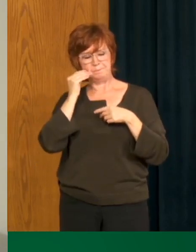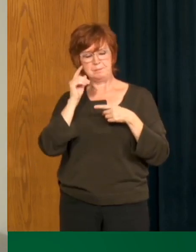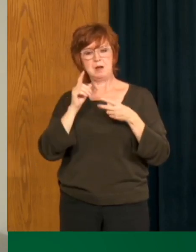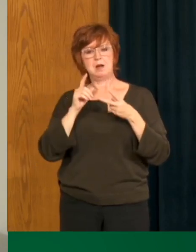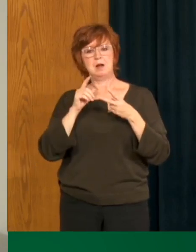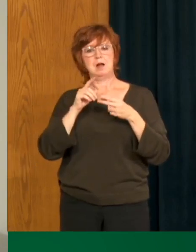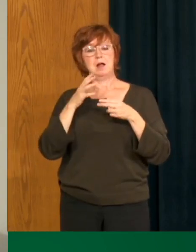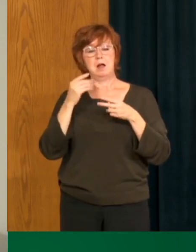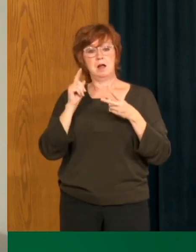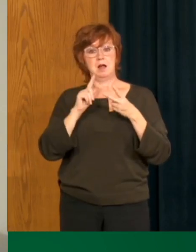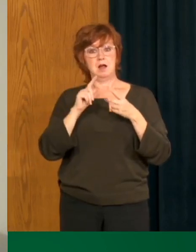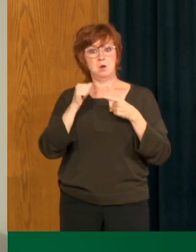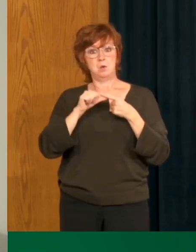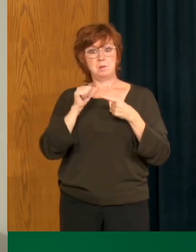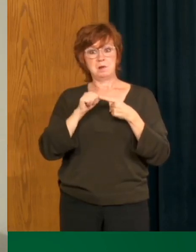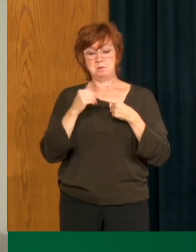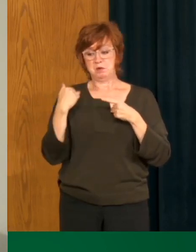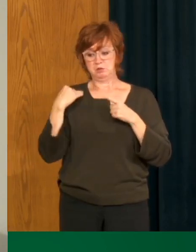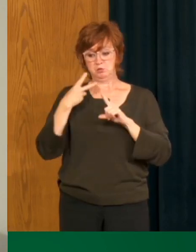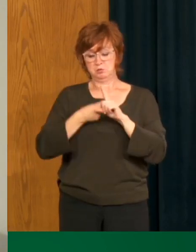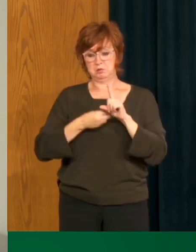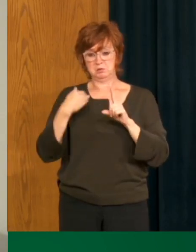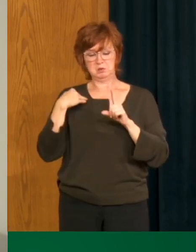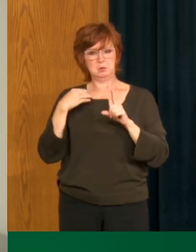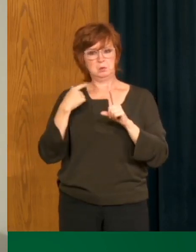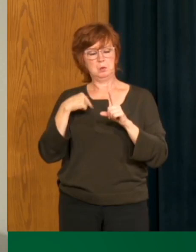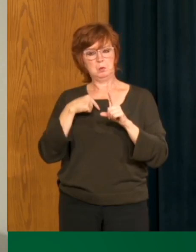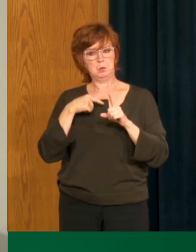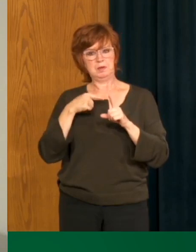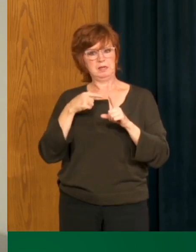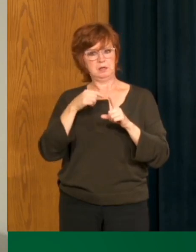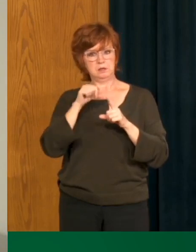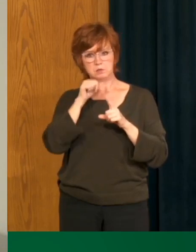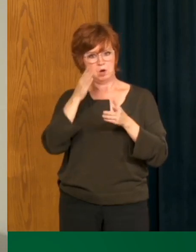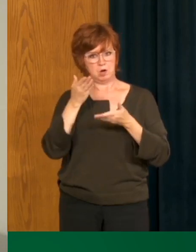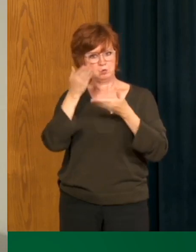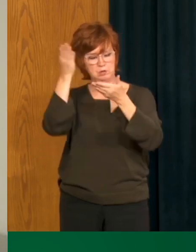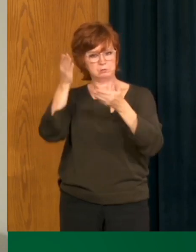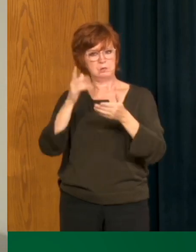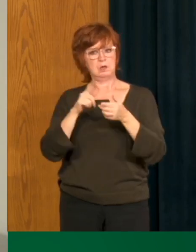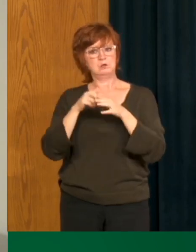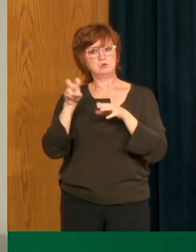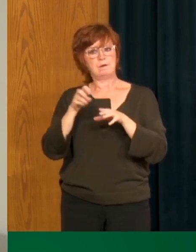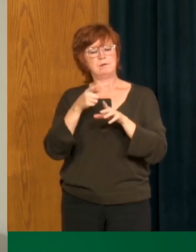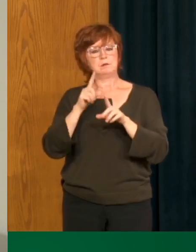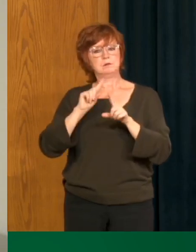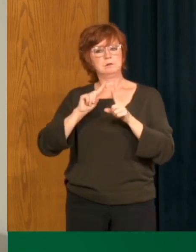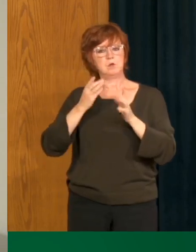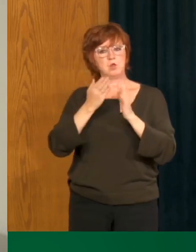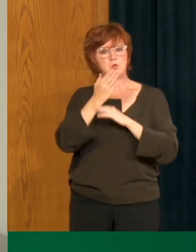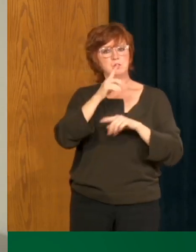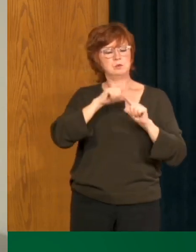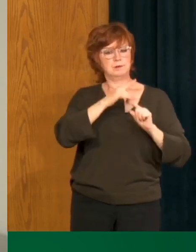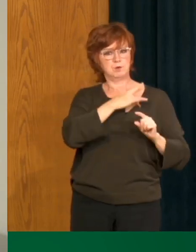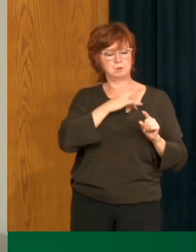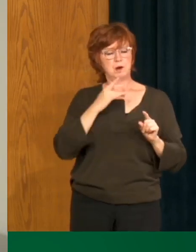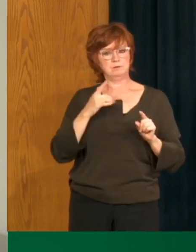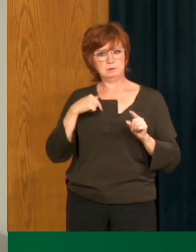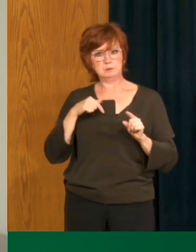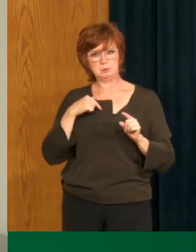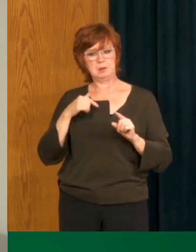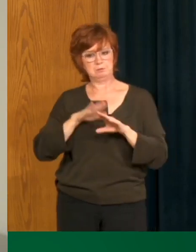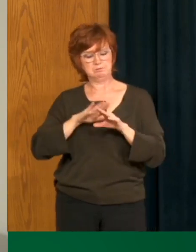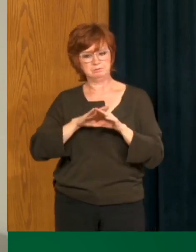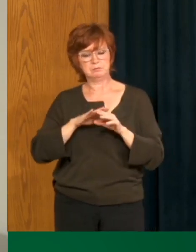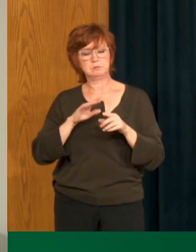unless essential. Now interprovincial travel is permitted. And we continue to see, cases from interprovincial travel, whether